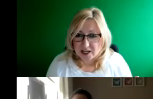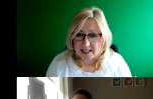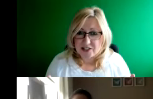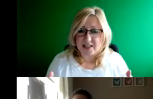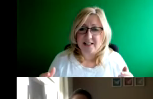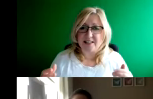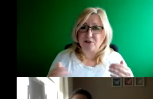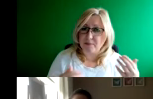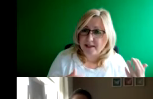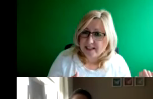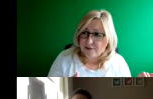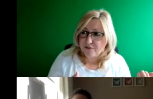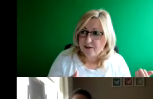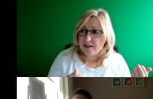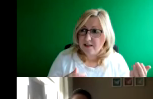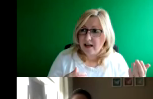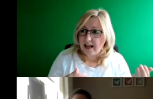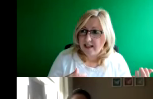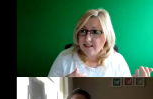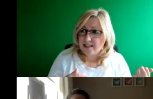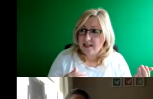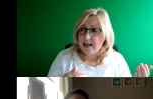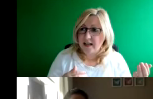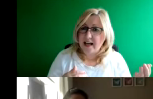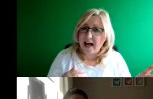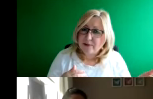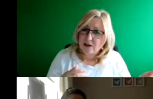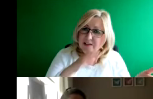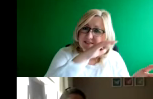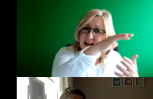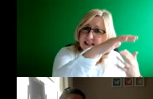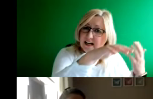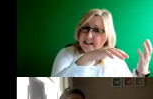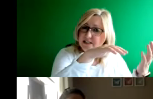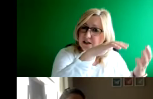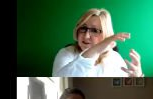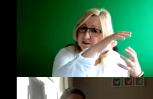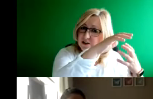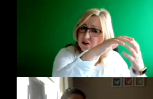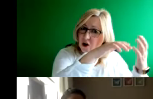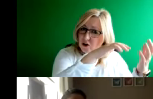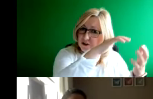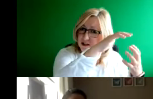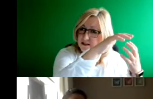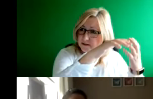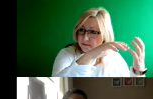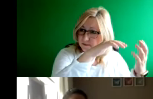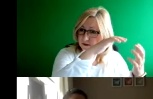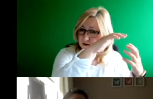something changing? Is there a belief held? And how is all of that kind of